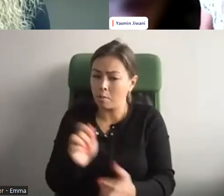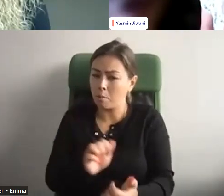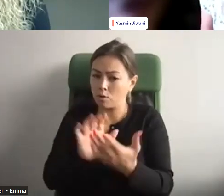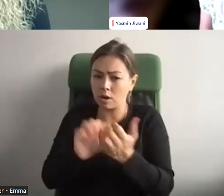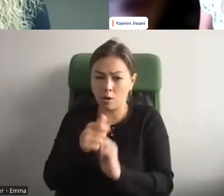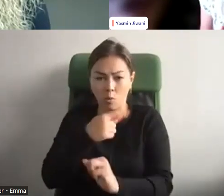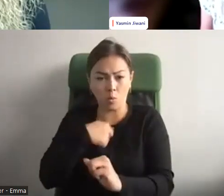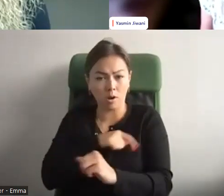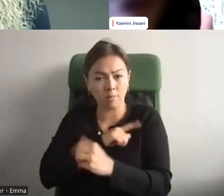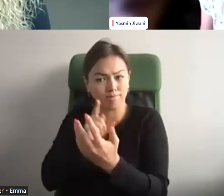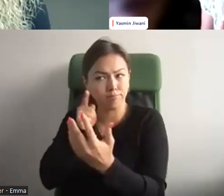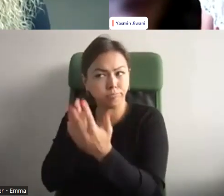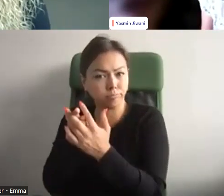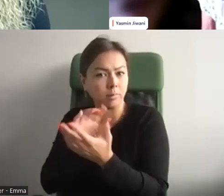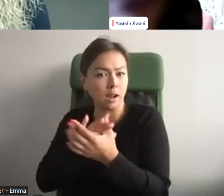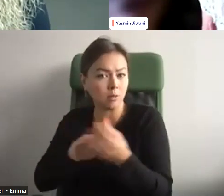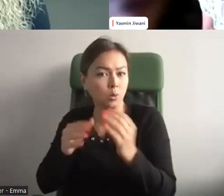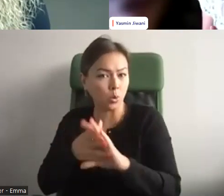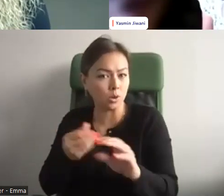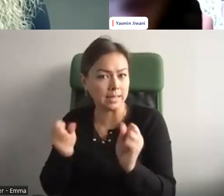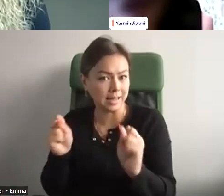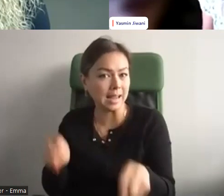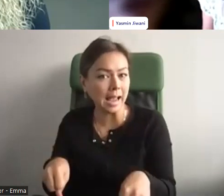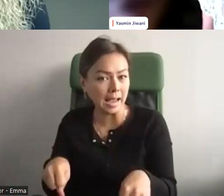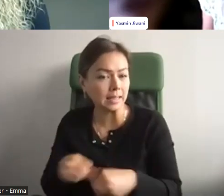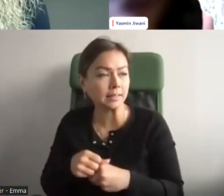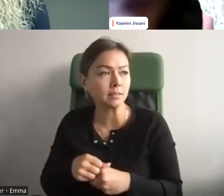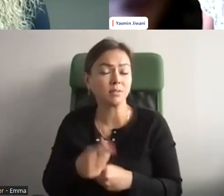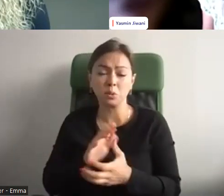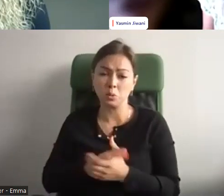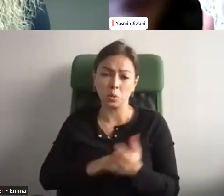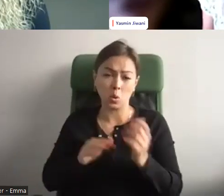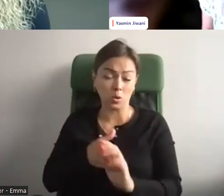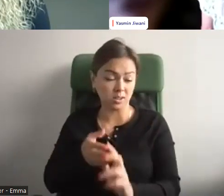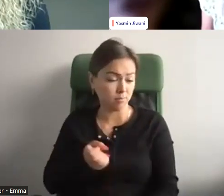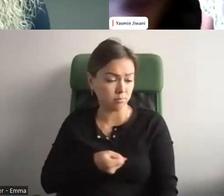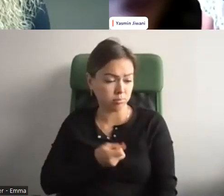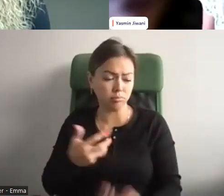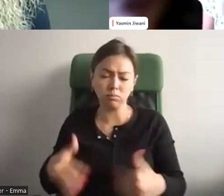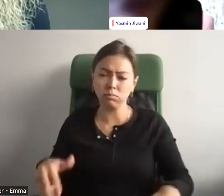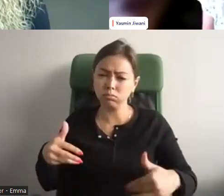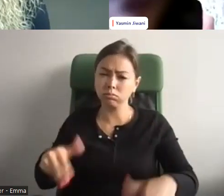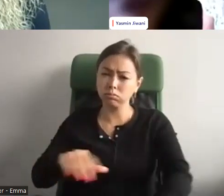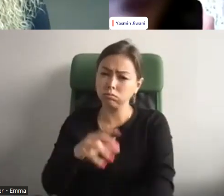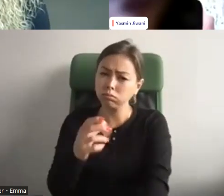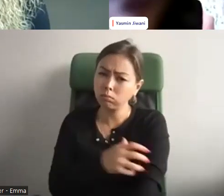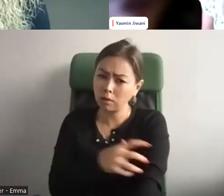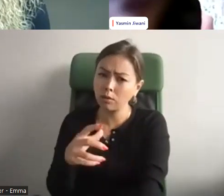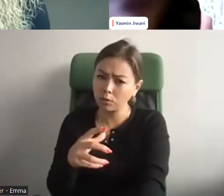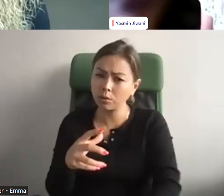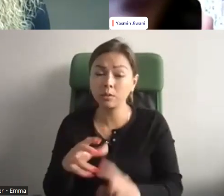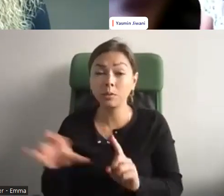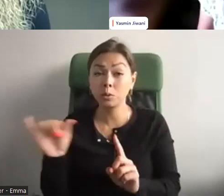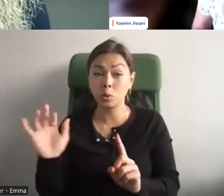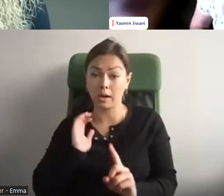So it's the storytelling is one very powerful vehicle, and it's our story to tell.